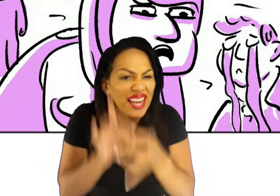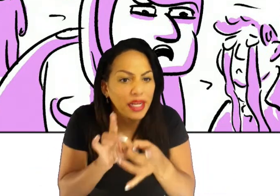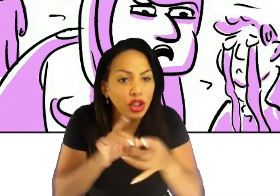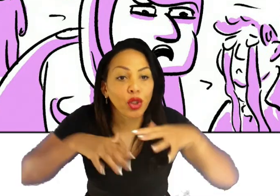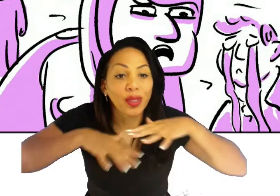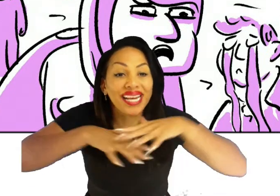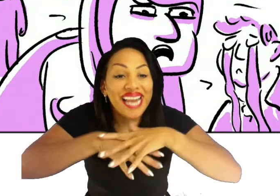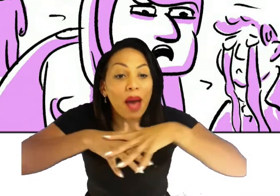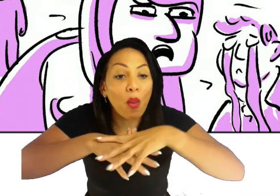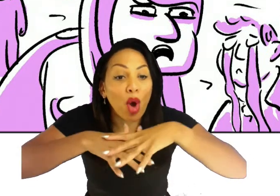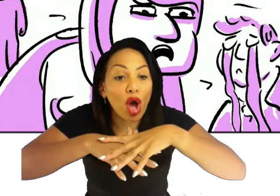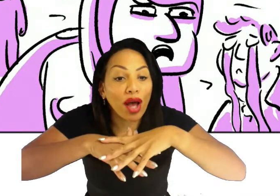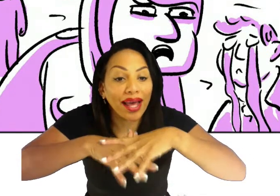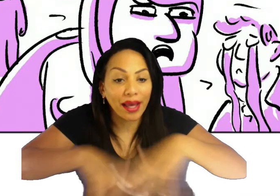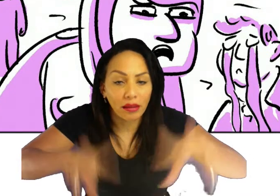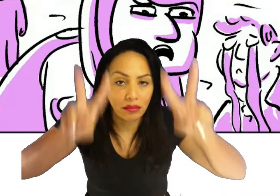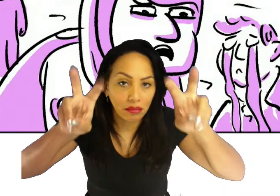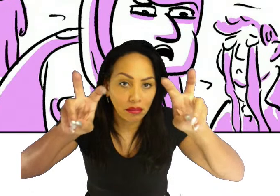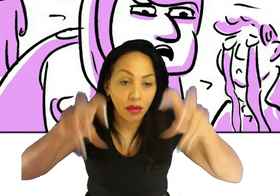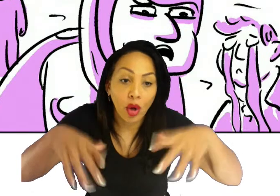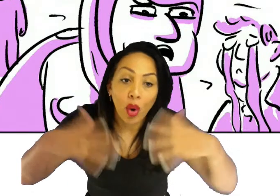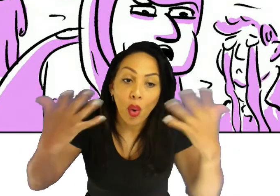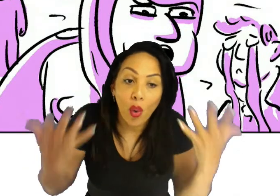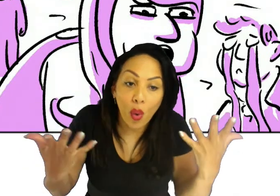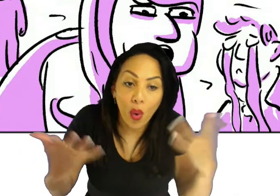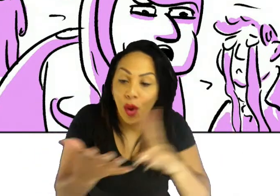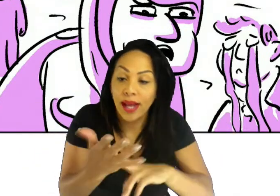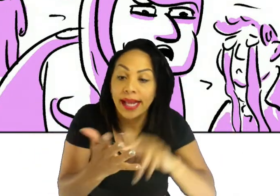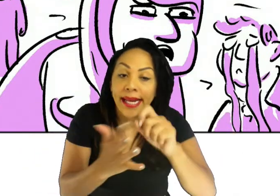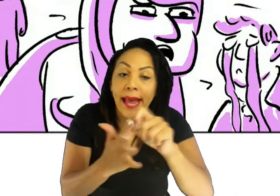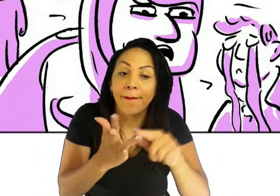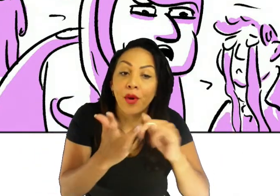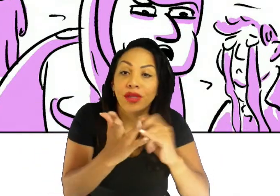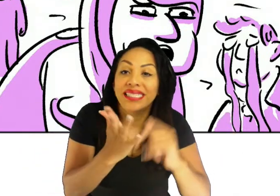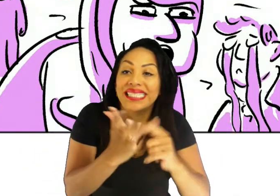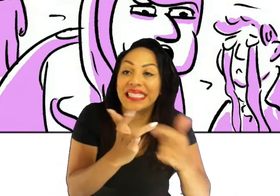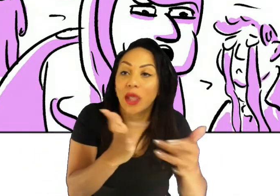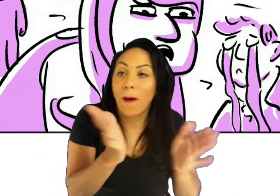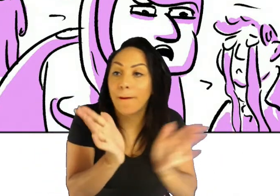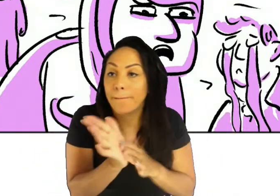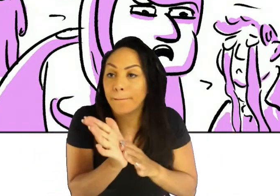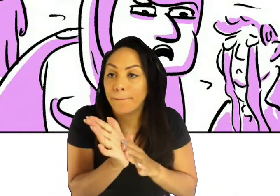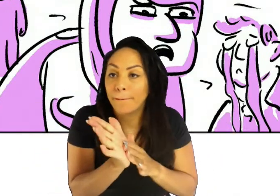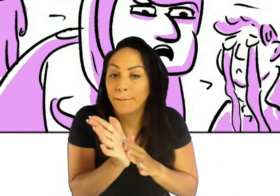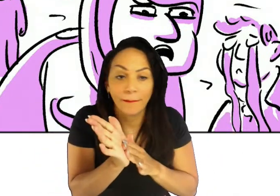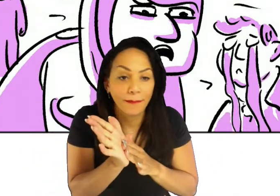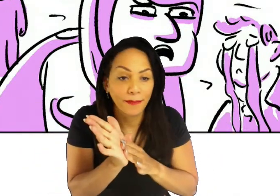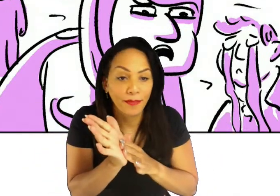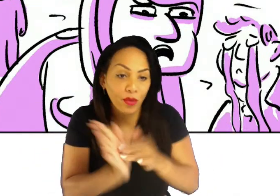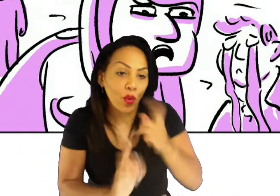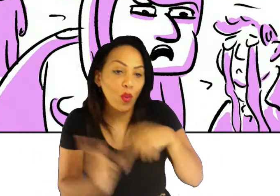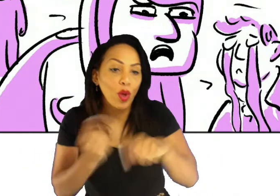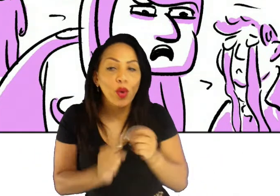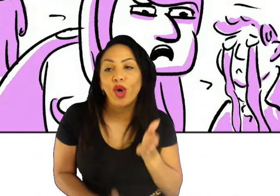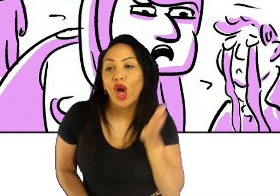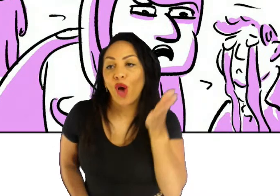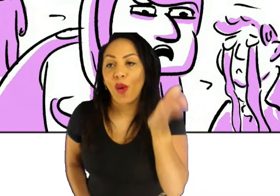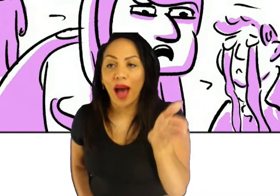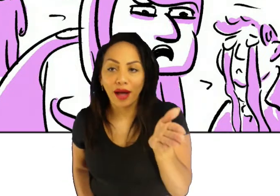If we're all out there trying to seem professional, respectable, good at what we